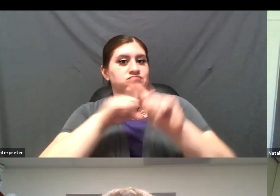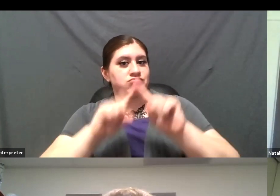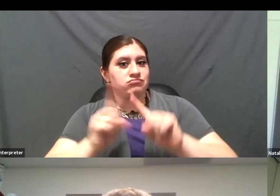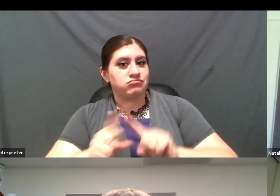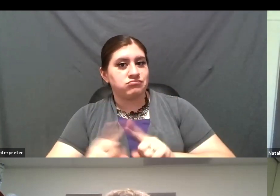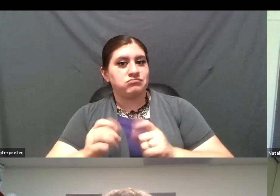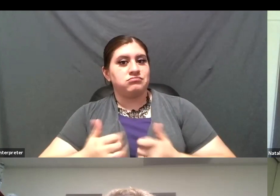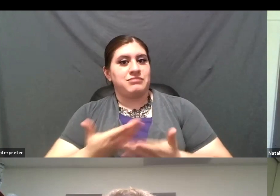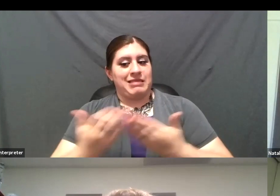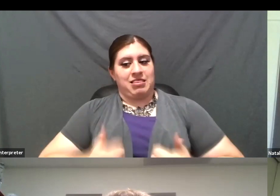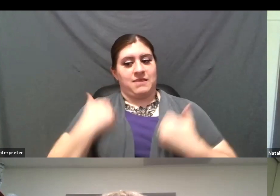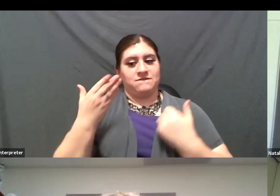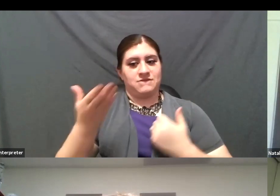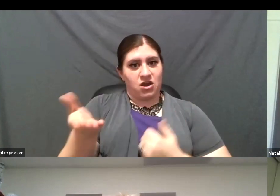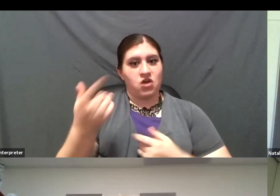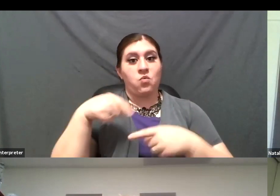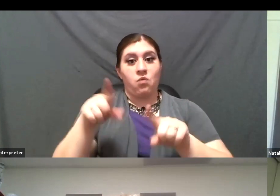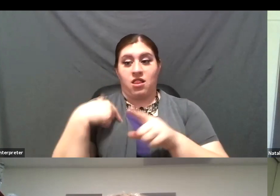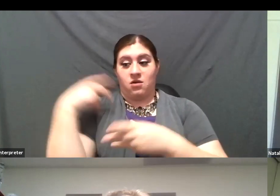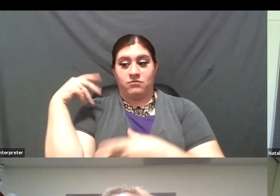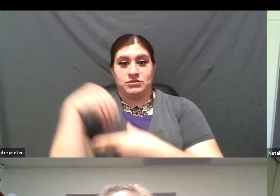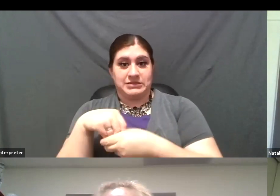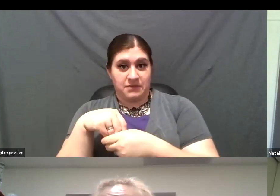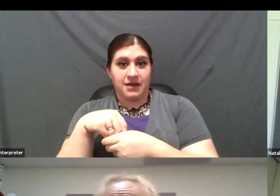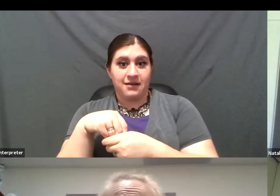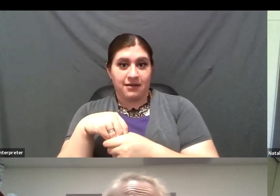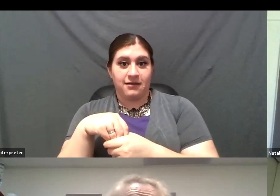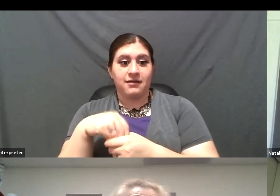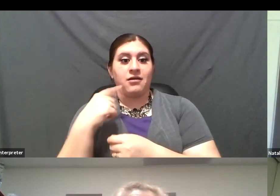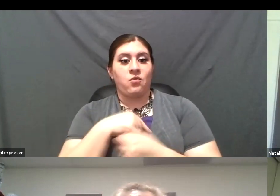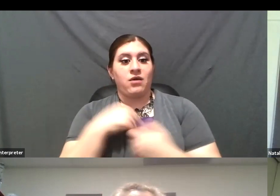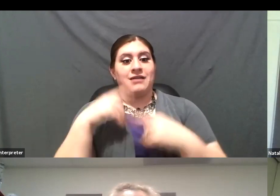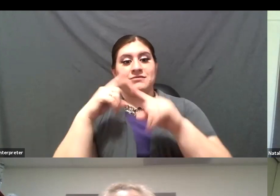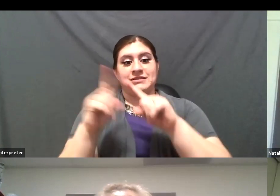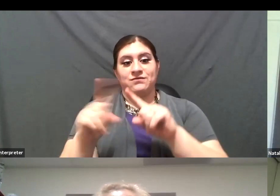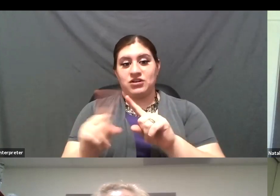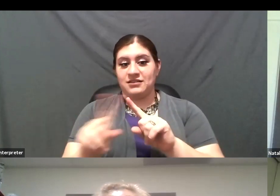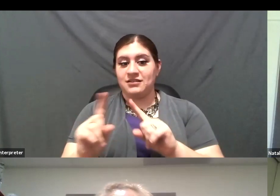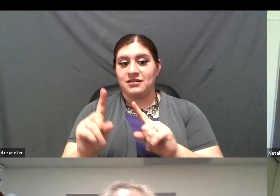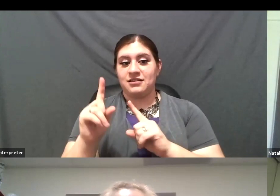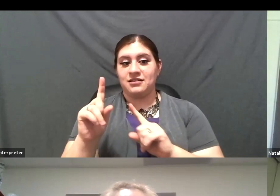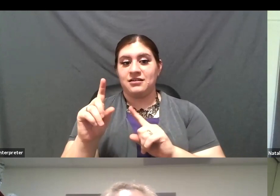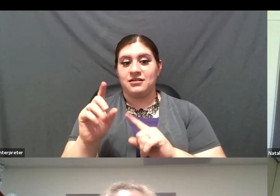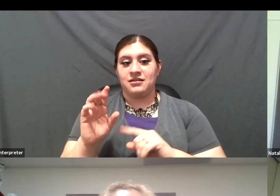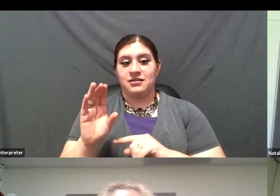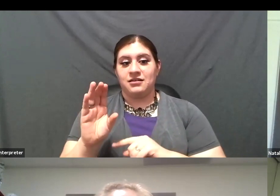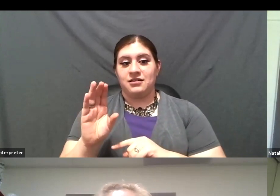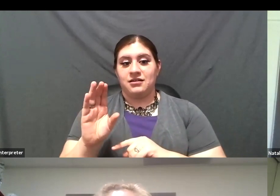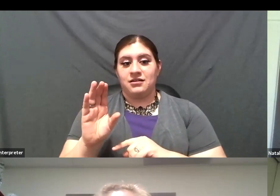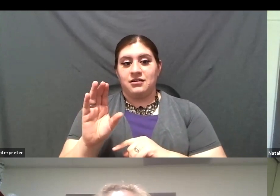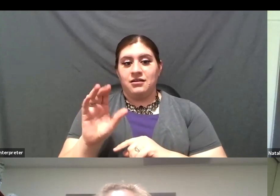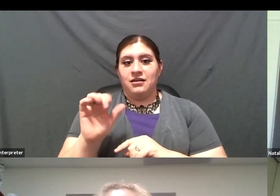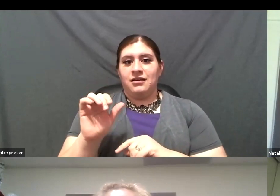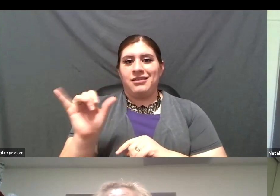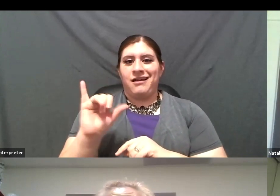that live in it. While I was participating in it, we did a bunch of brittle star surveys. Brittle stars, kind of think anorexic